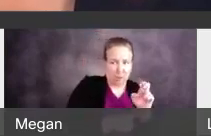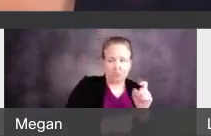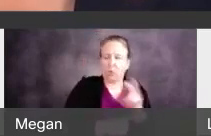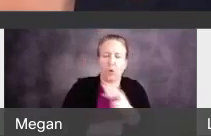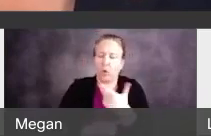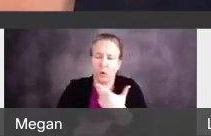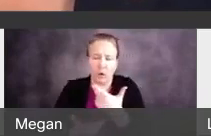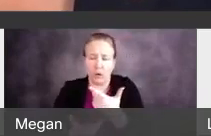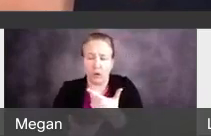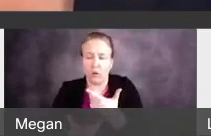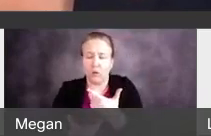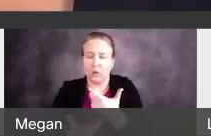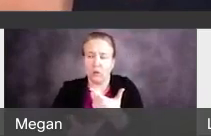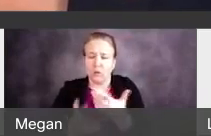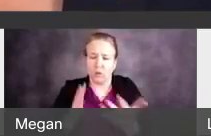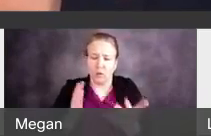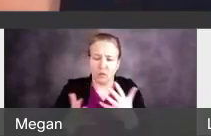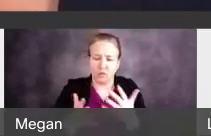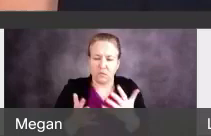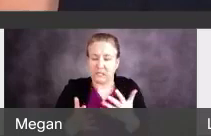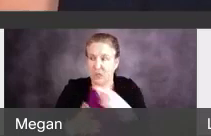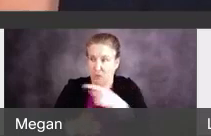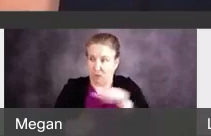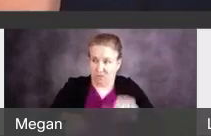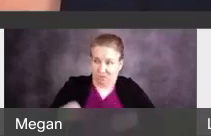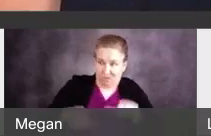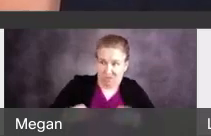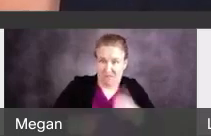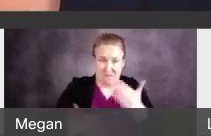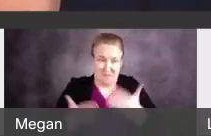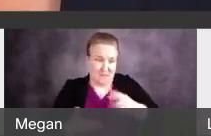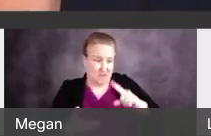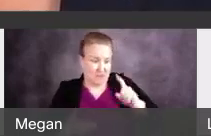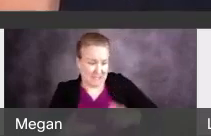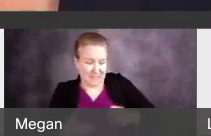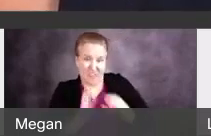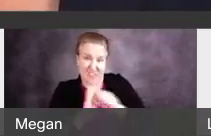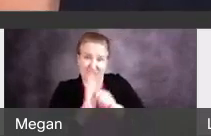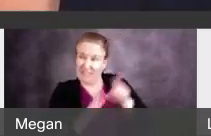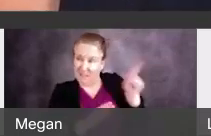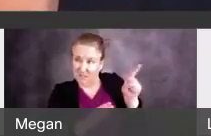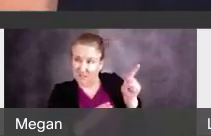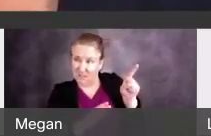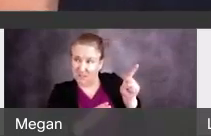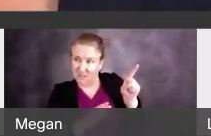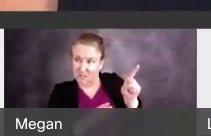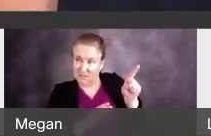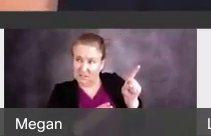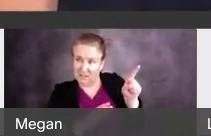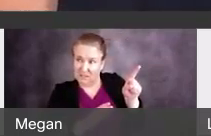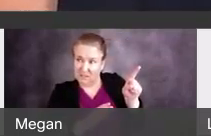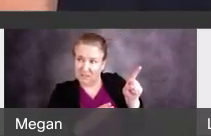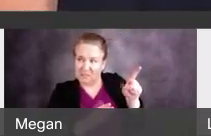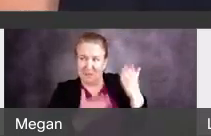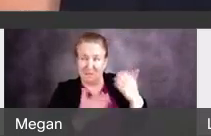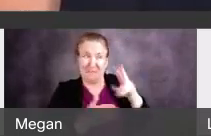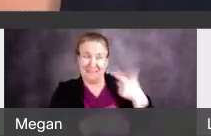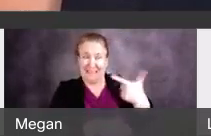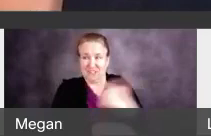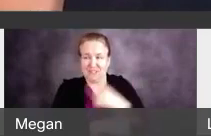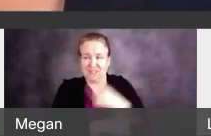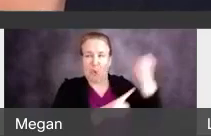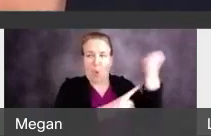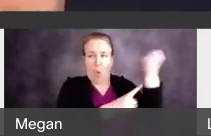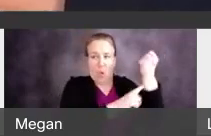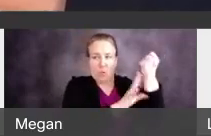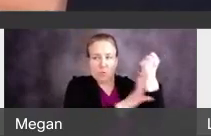where it's so questionable that you may need the state at the receiving end would need to hold those second shots,